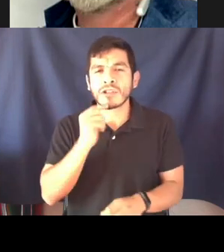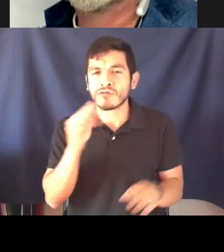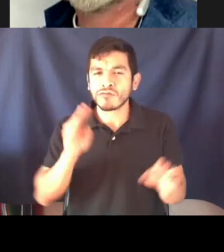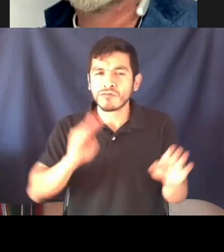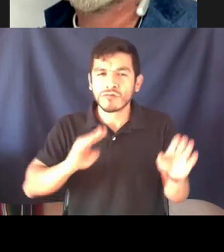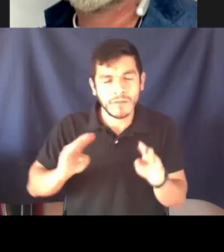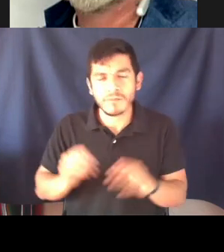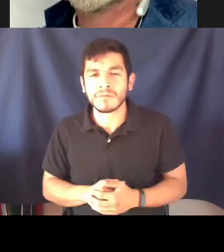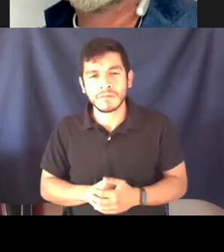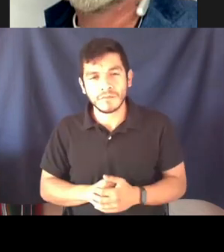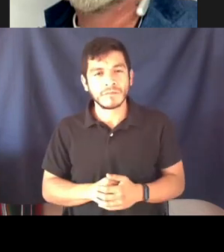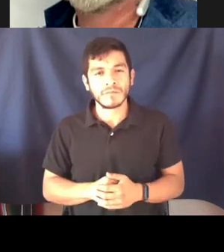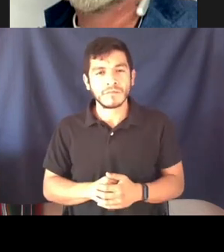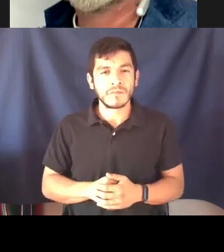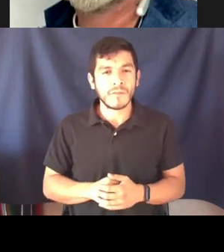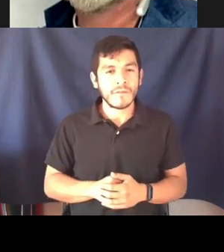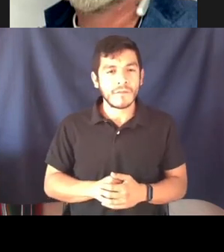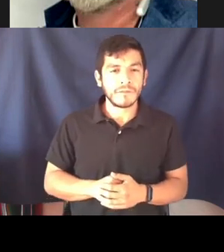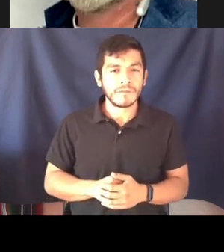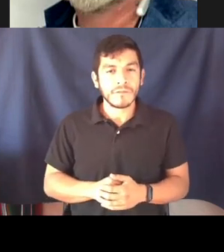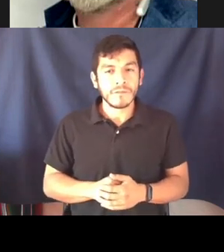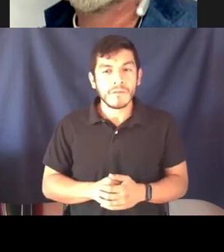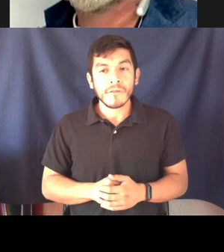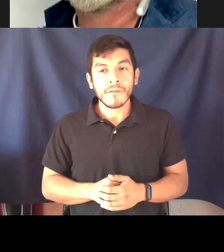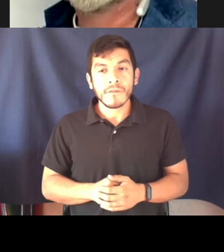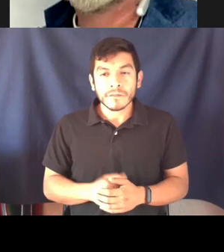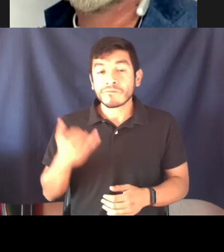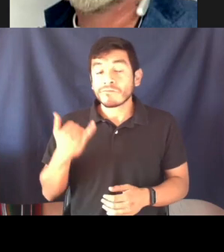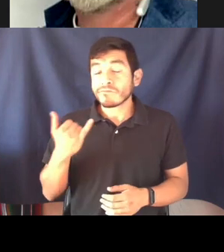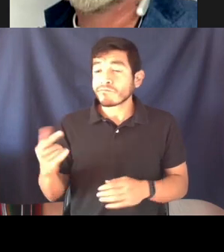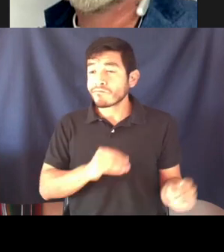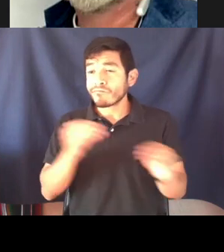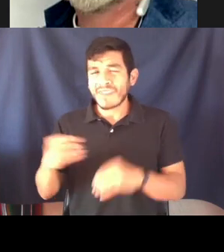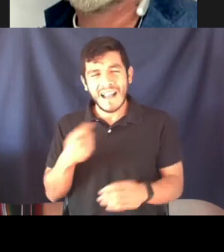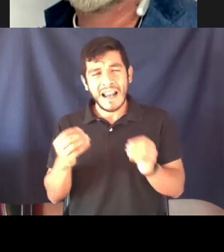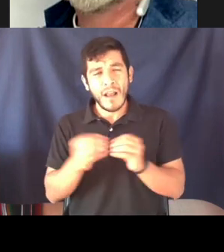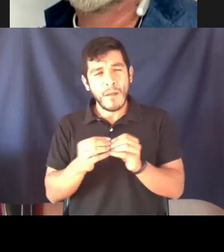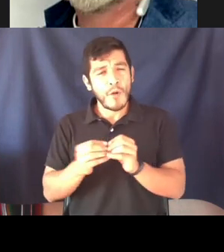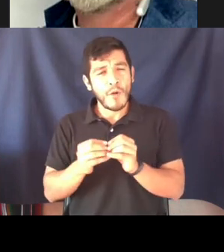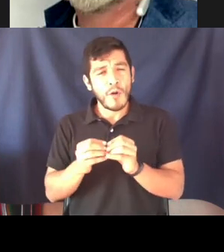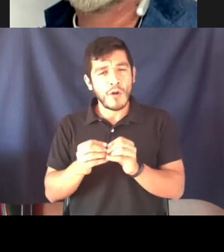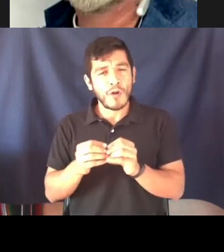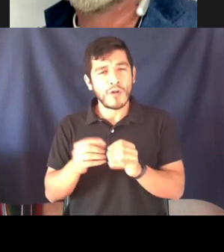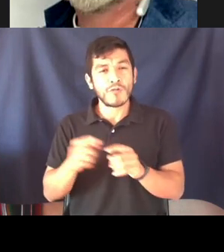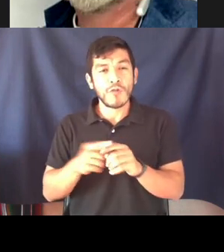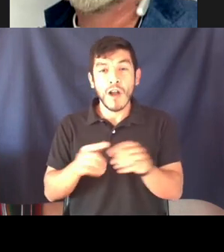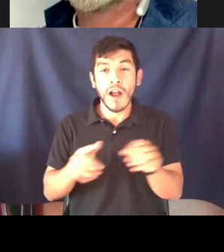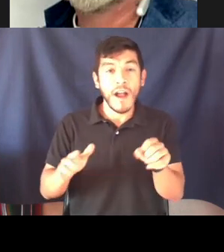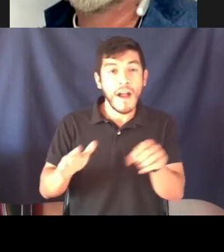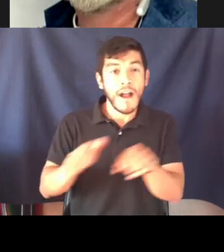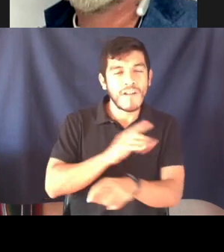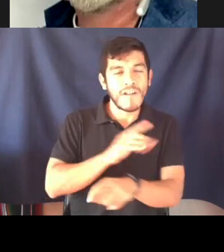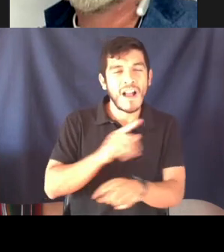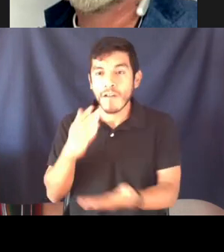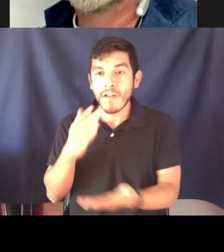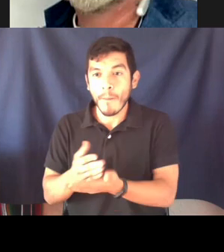So let's move on here. I've got a little bit more content to cover, and then we'll certainly pause and kind of have a deeper discussion. So